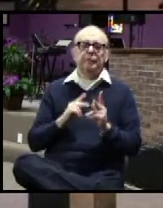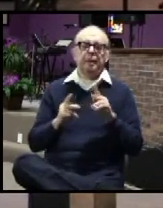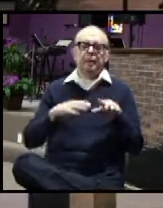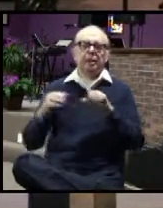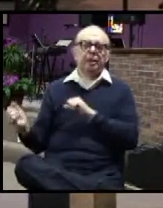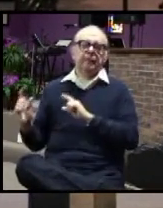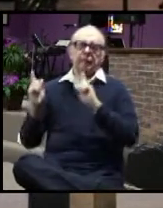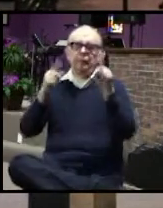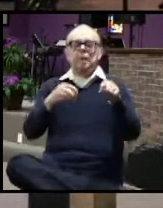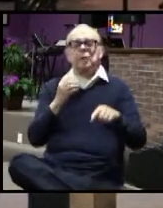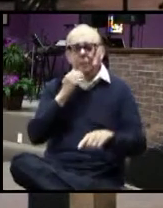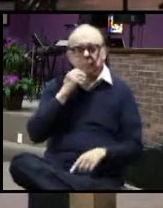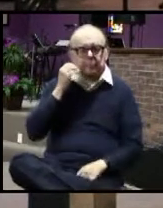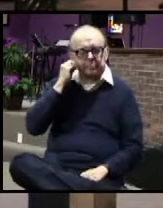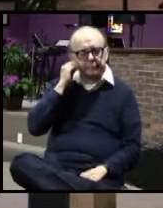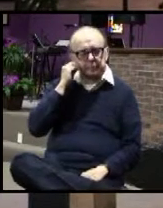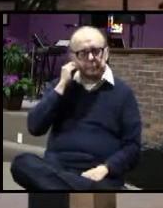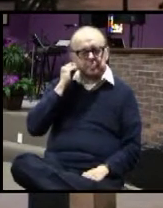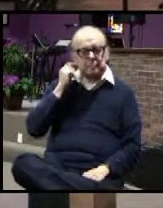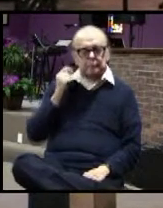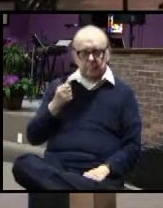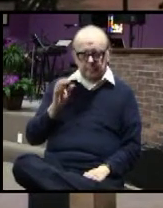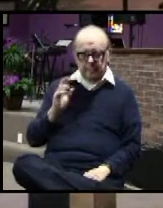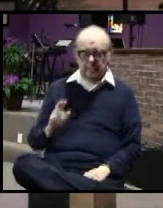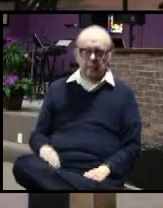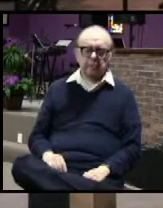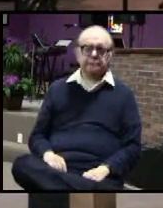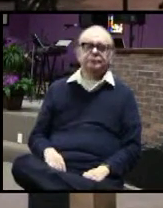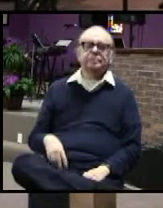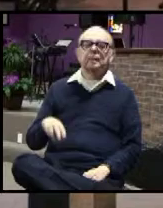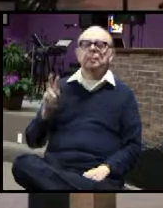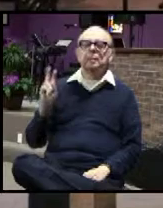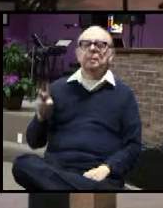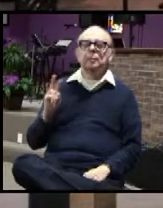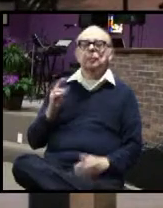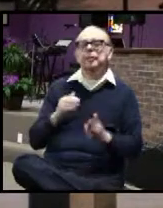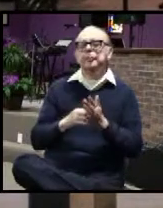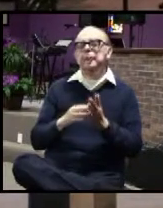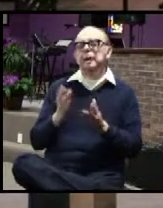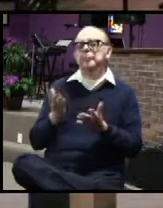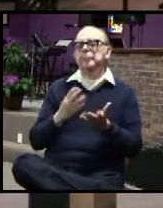and went back home. So Gideon was left with 22,000